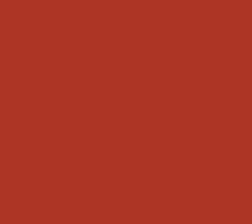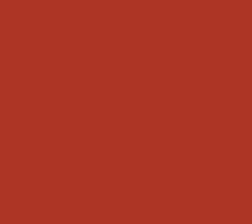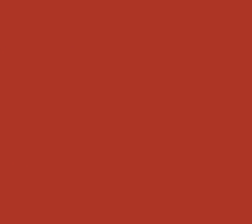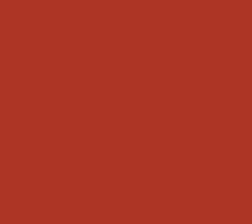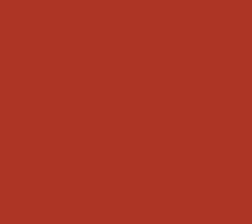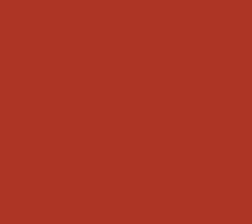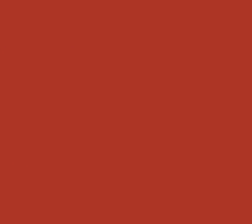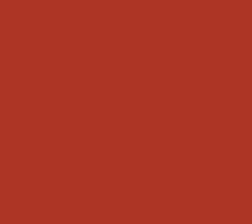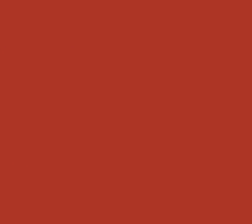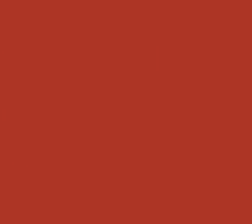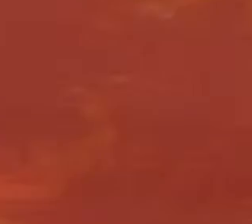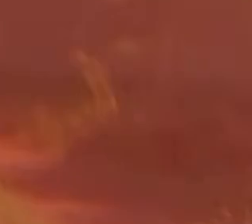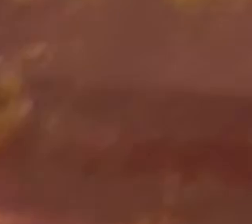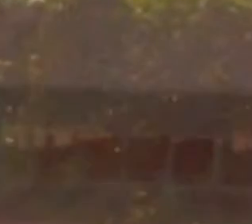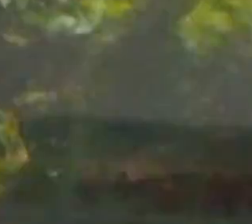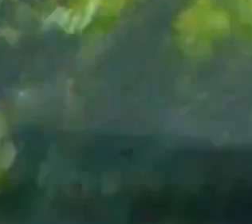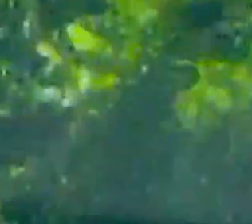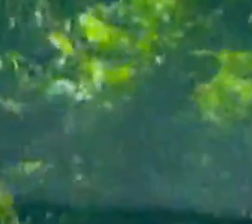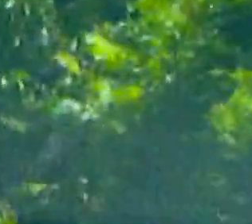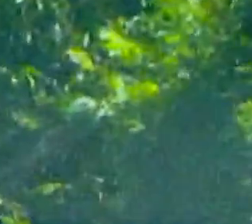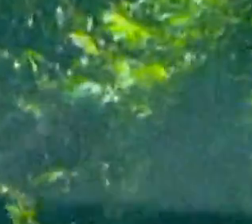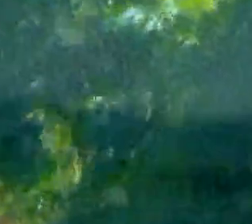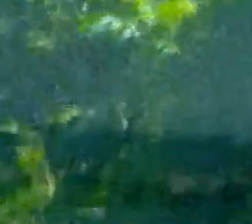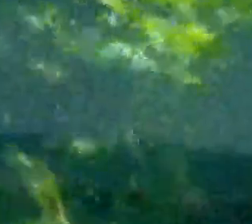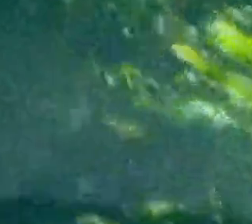get a loan today.